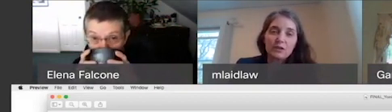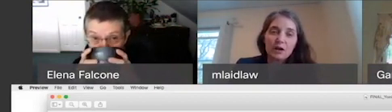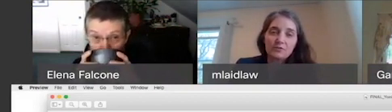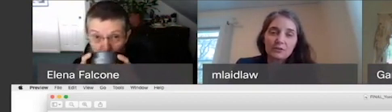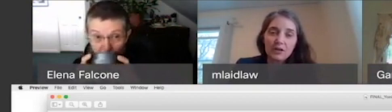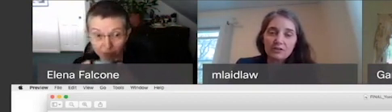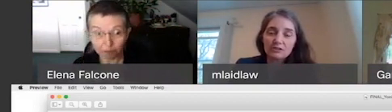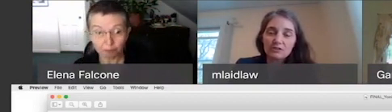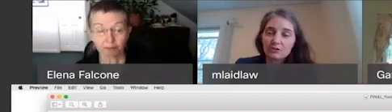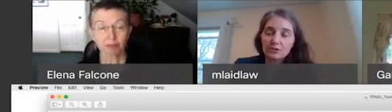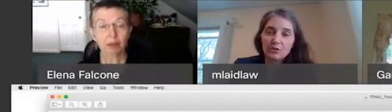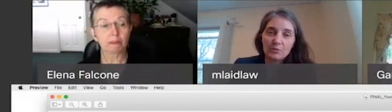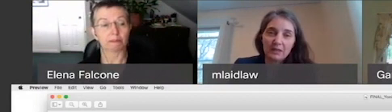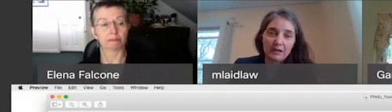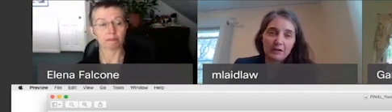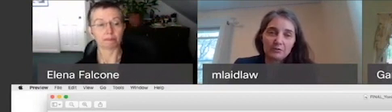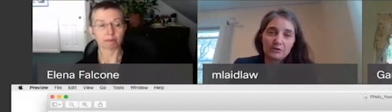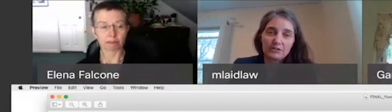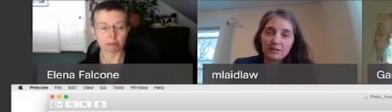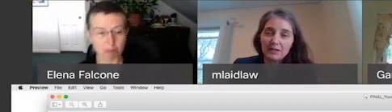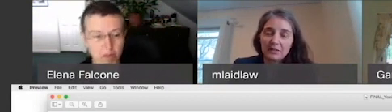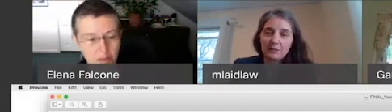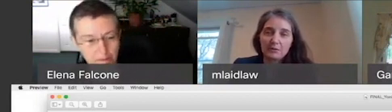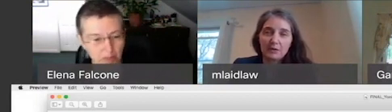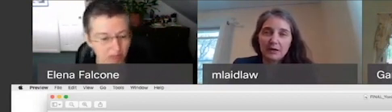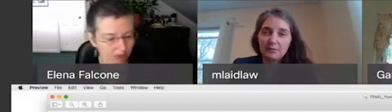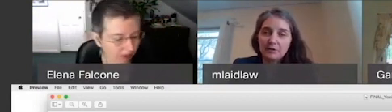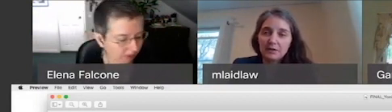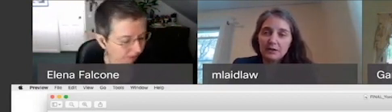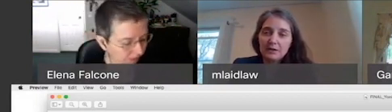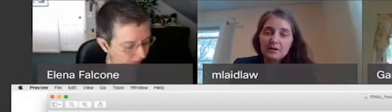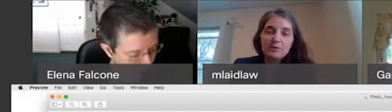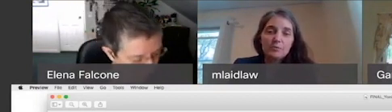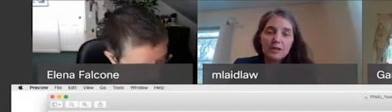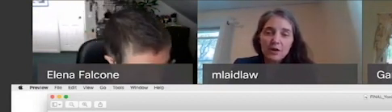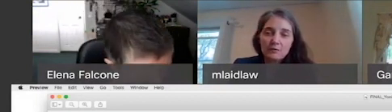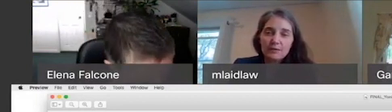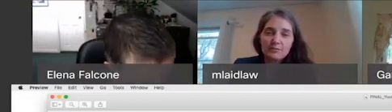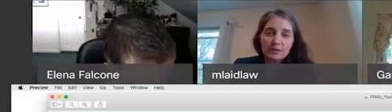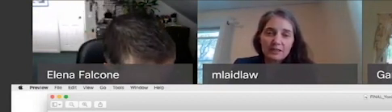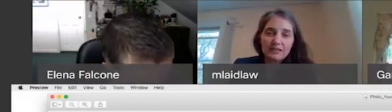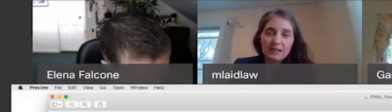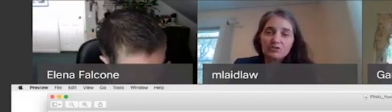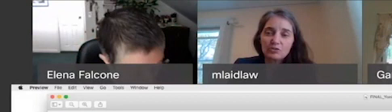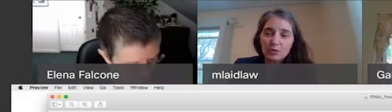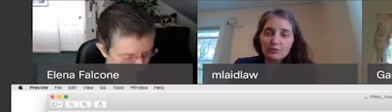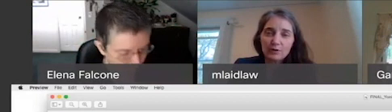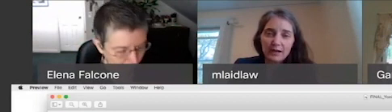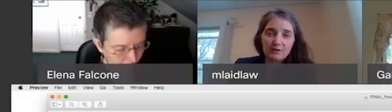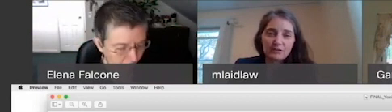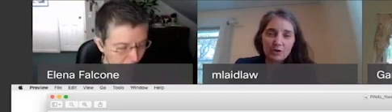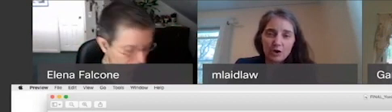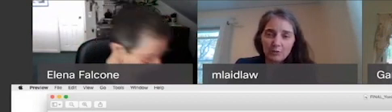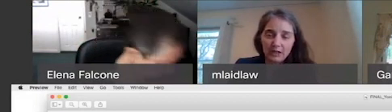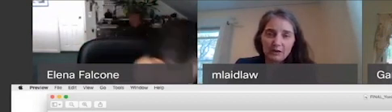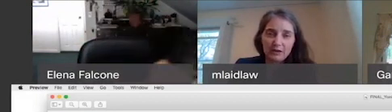we offer not just nursing home care through our state Medicaid program, but we offer the ability to get 24 hours